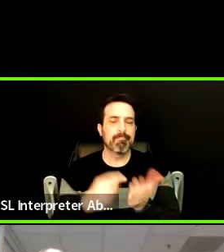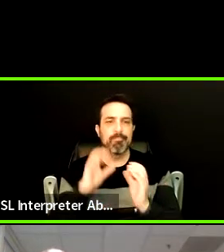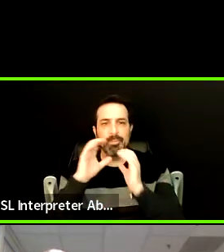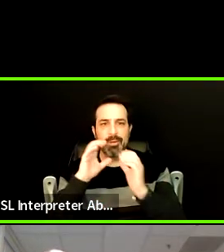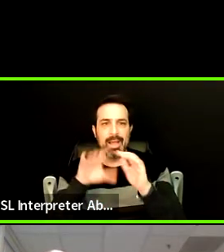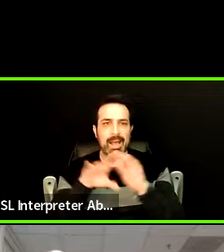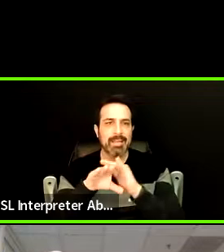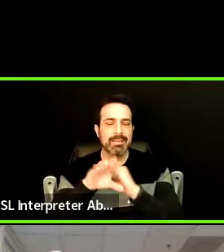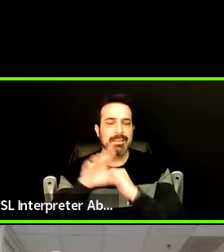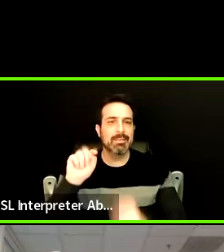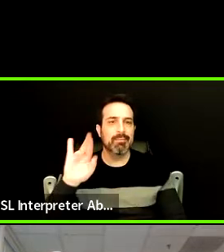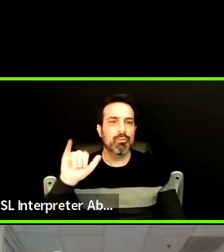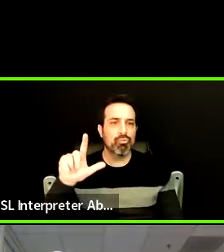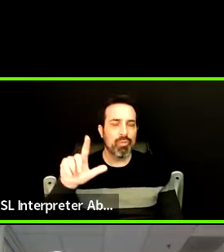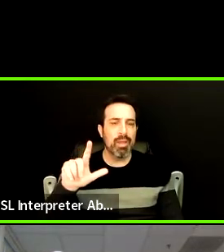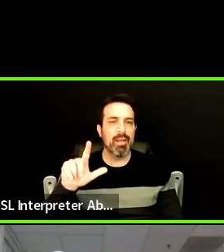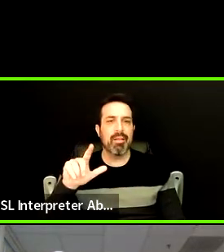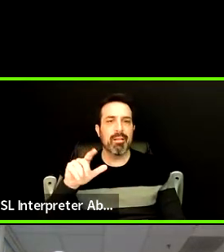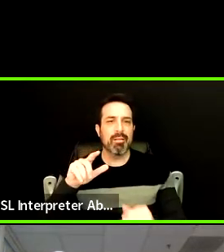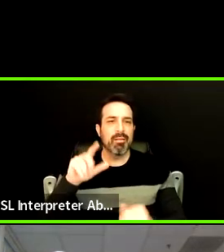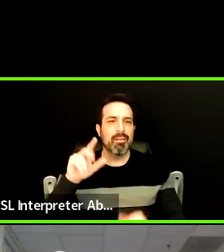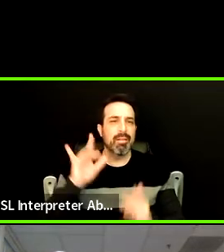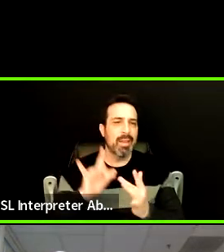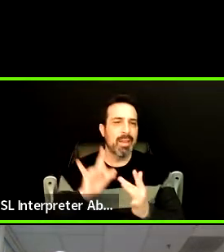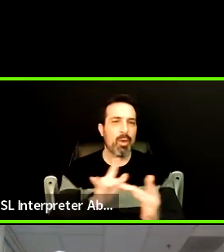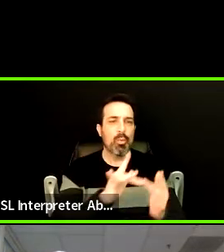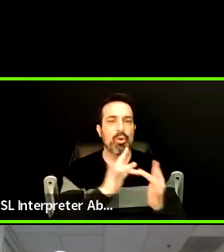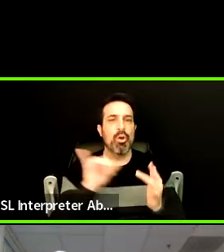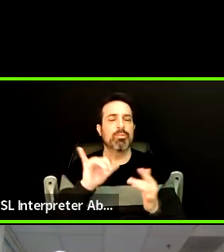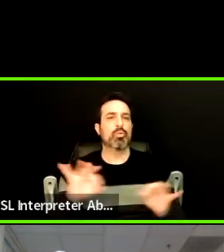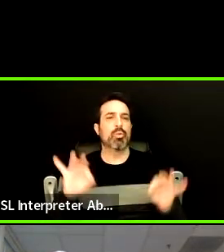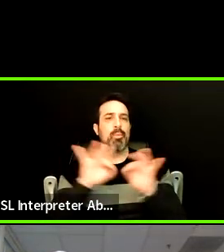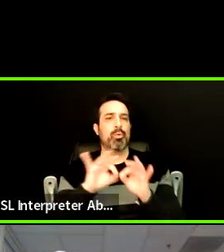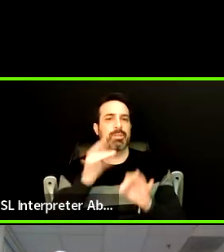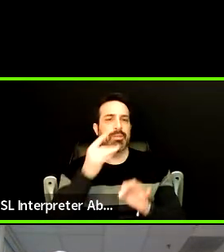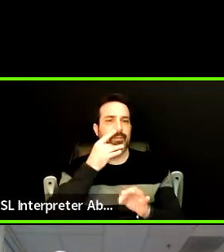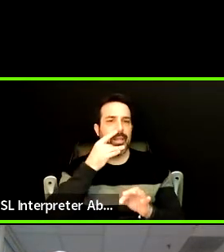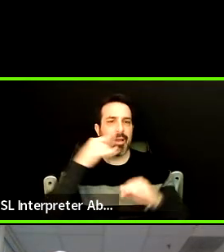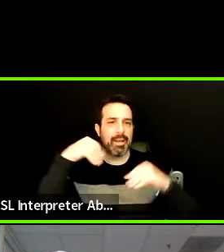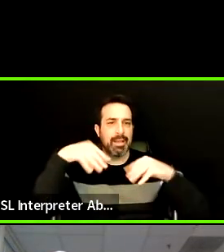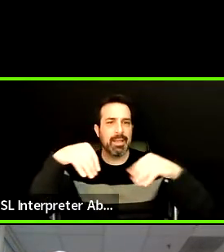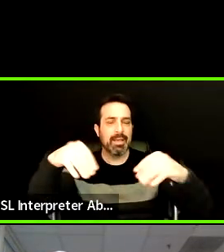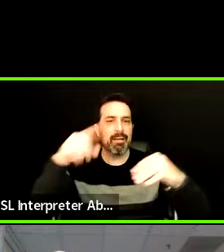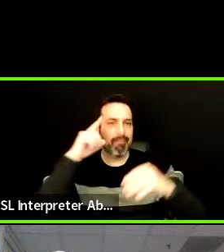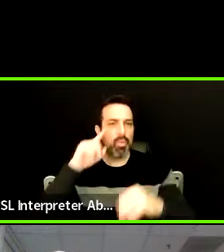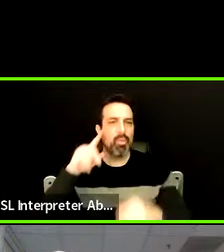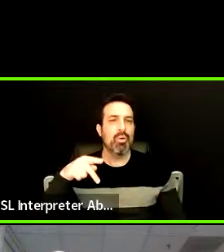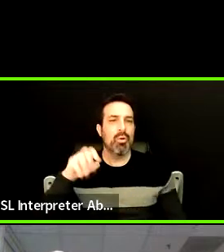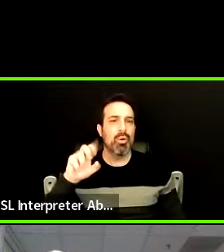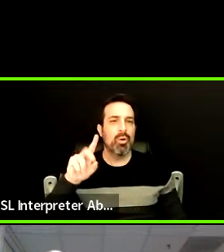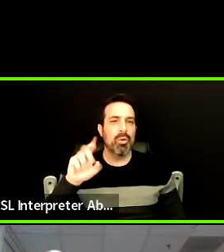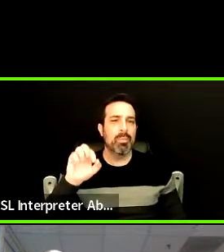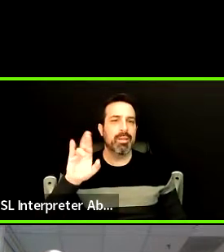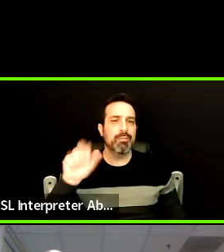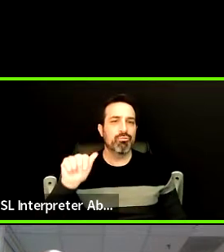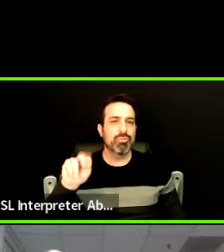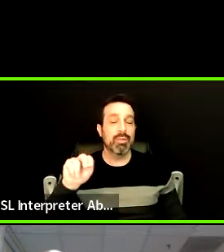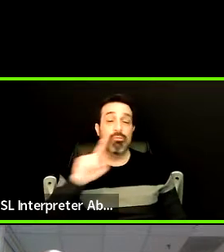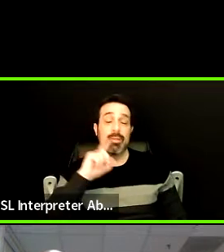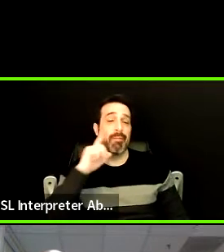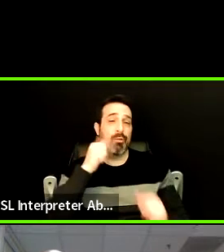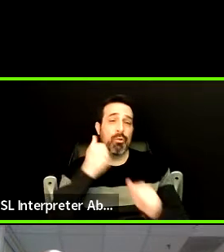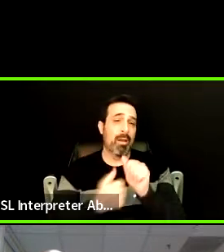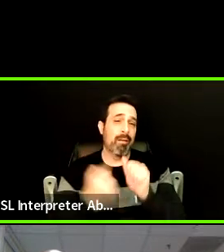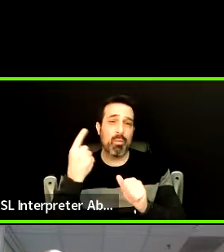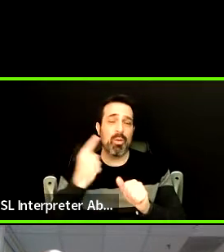to trails and trail networks, and then also the importance of lighting for pedestrians. Well, really for everybody,